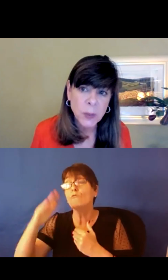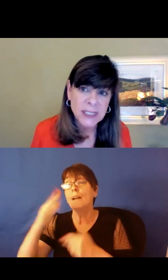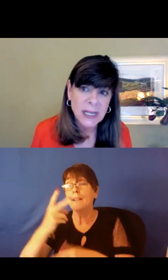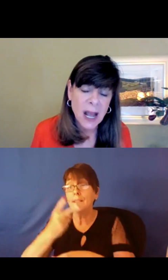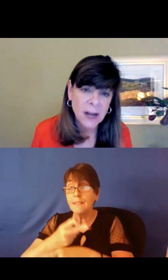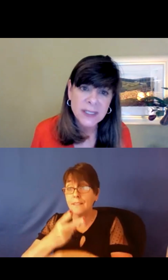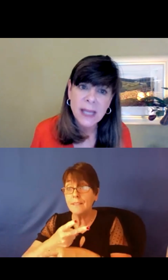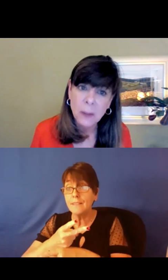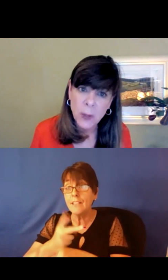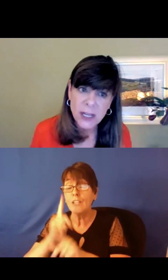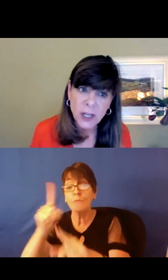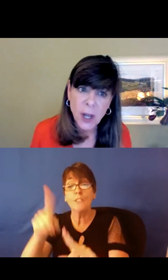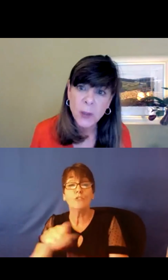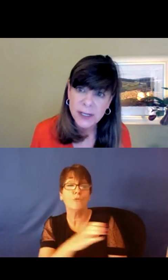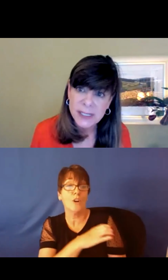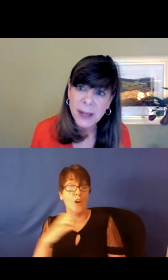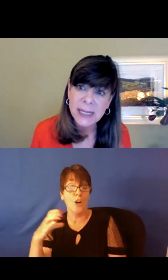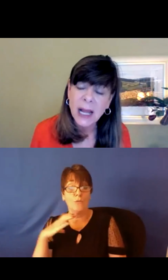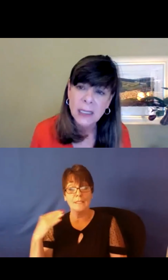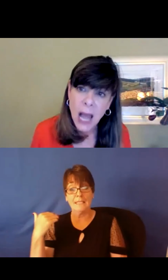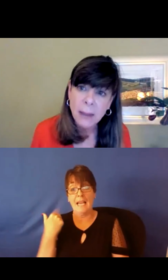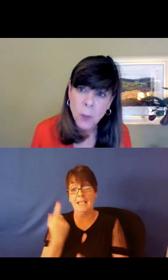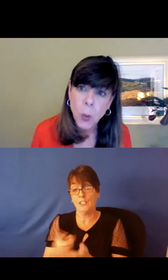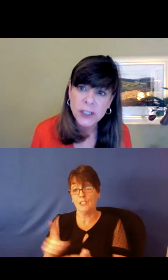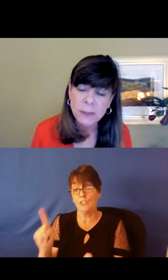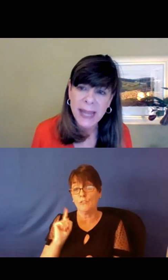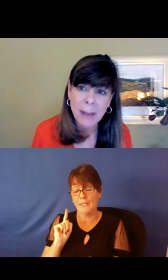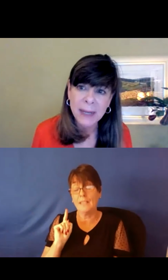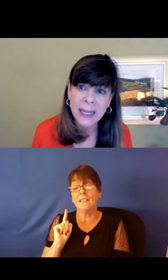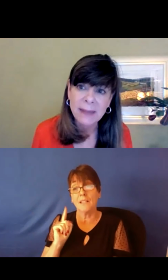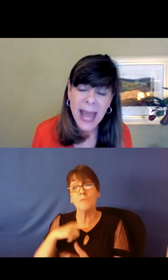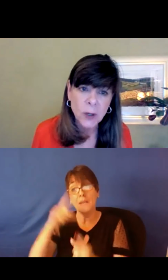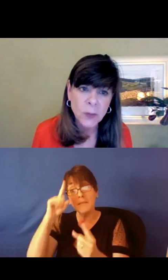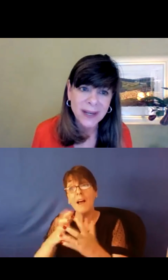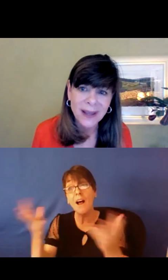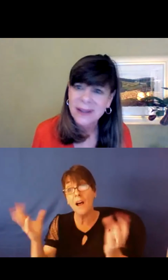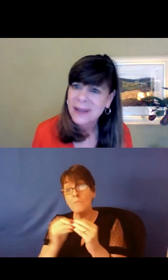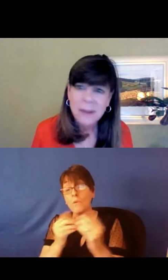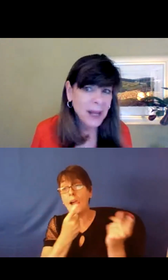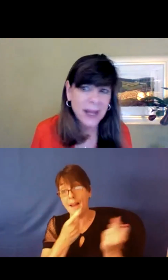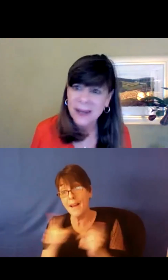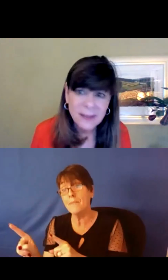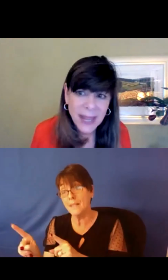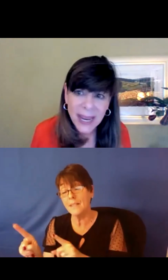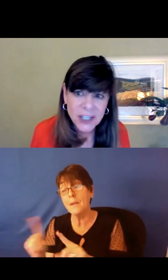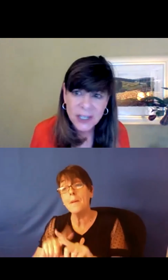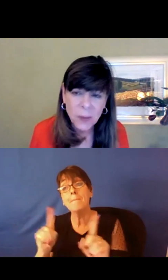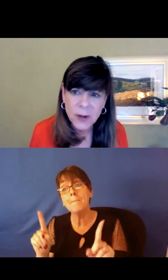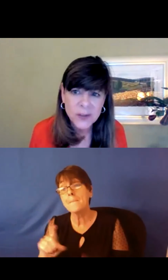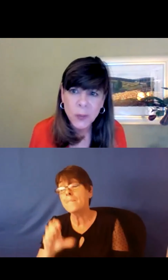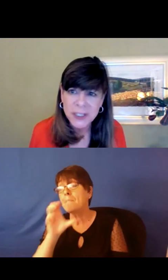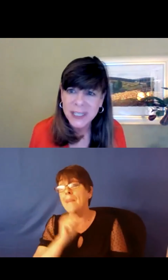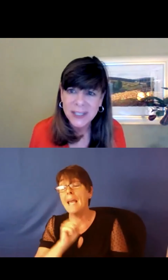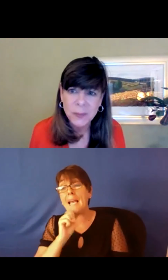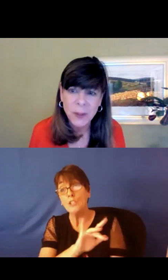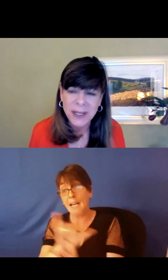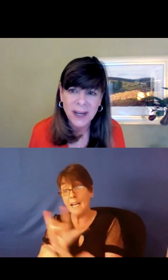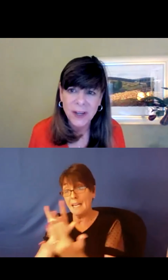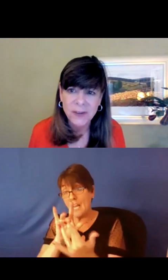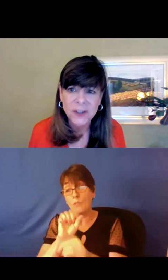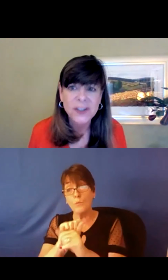report just went to Congress a week ago, we are expecting a lot more to be happening in that arena. But the Aging Network has worked